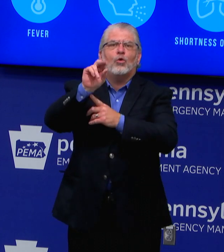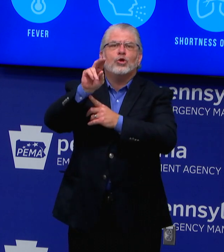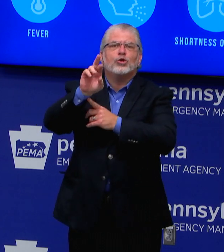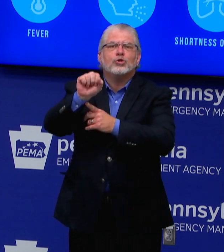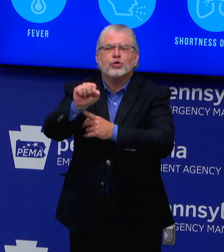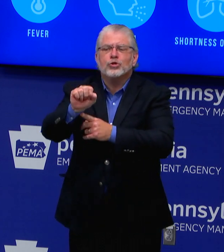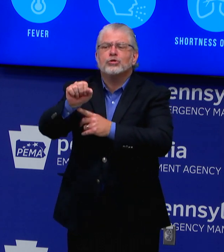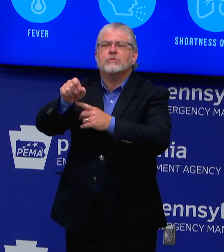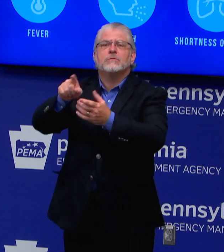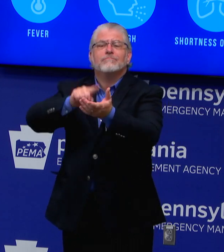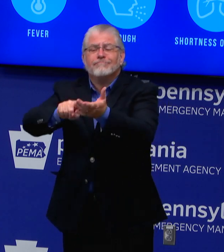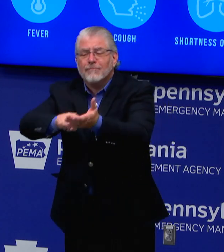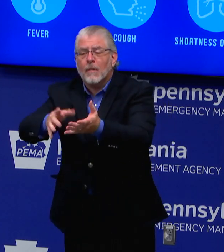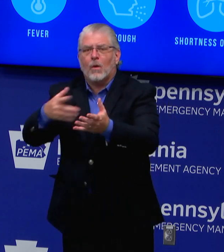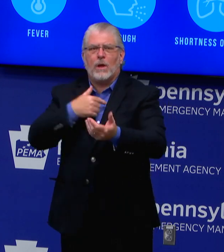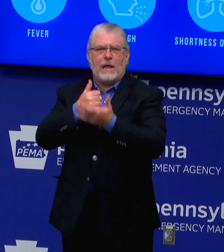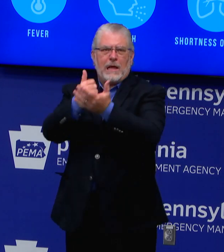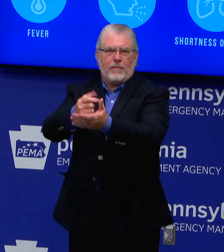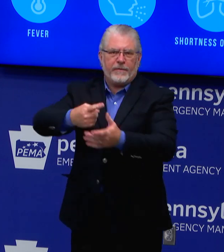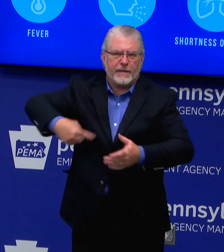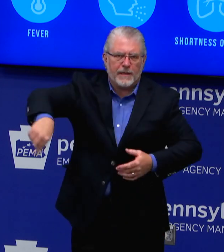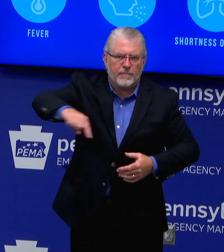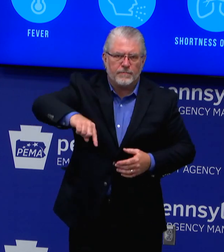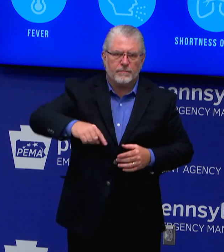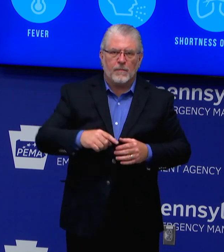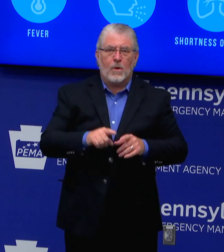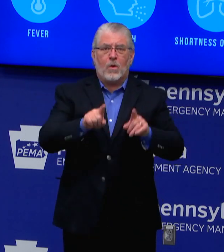continue to conduct screening operations for our own